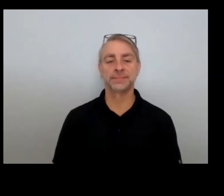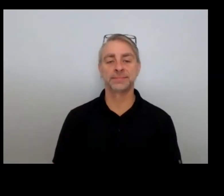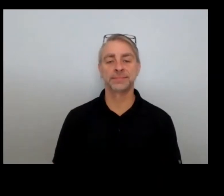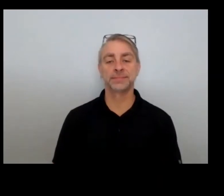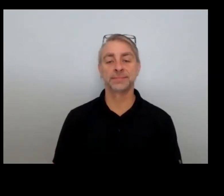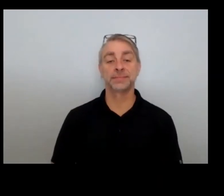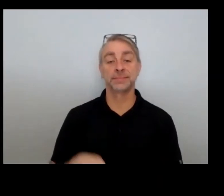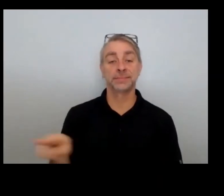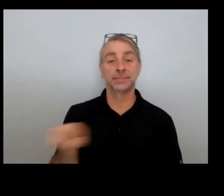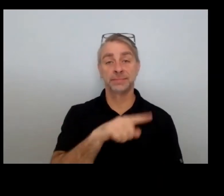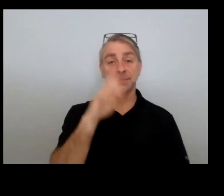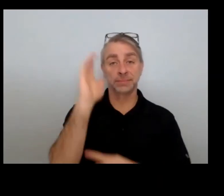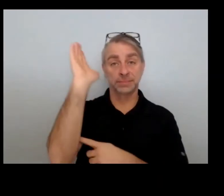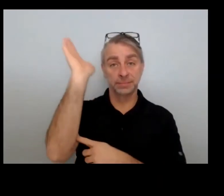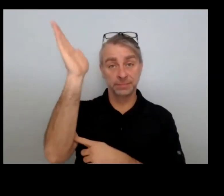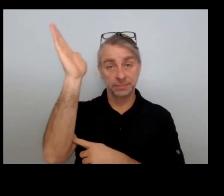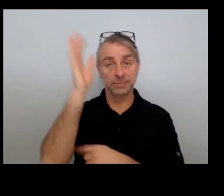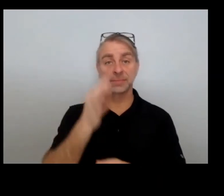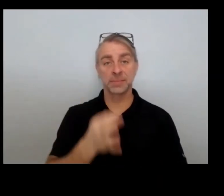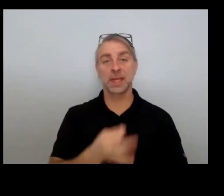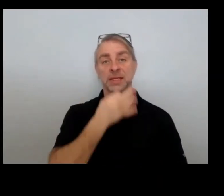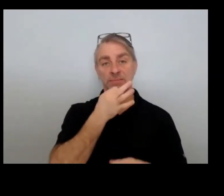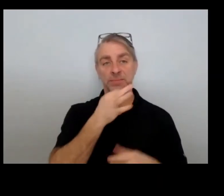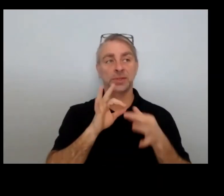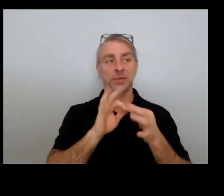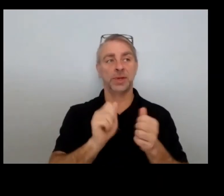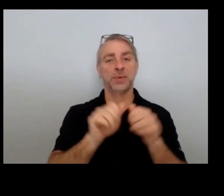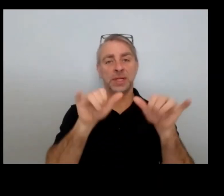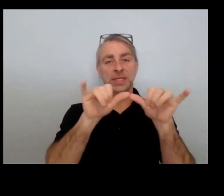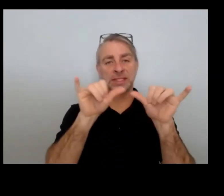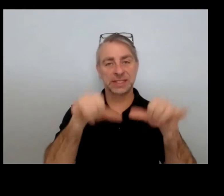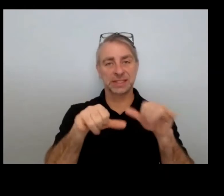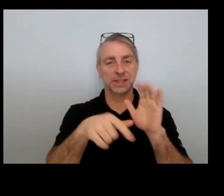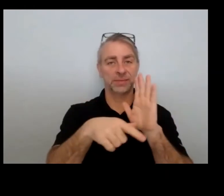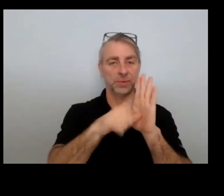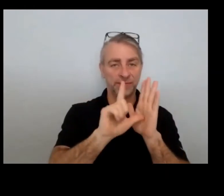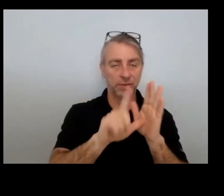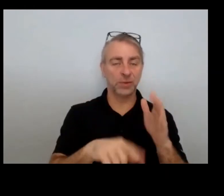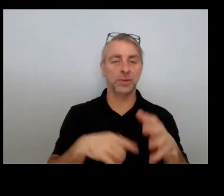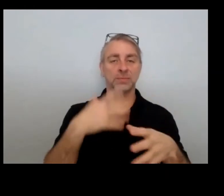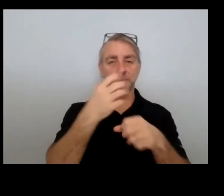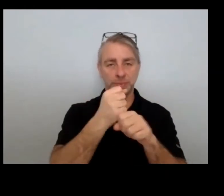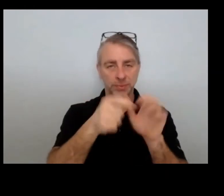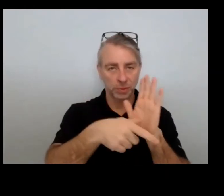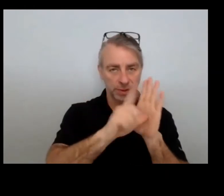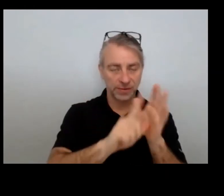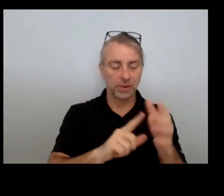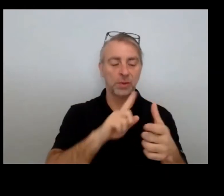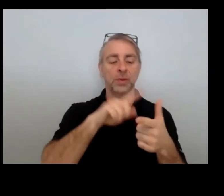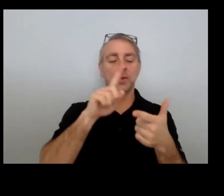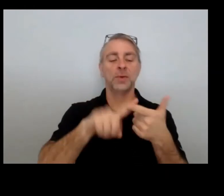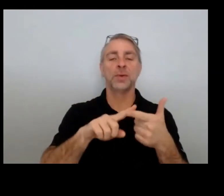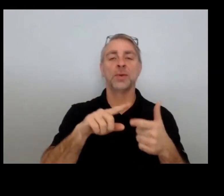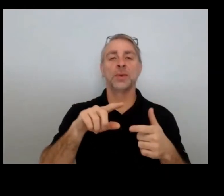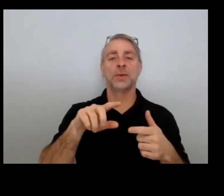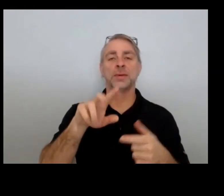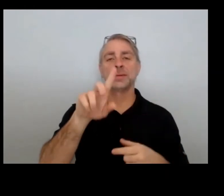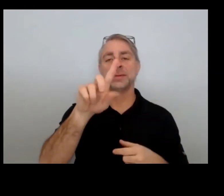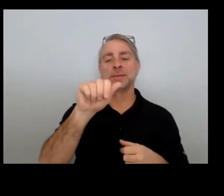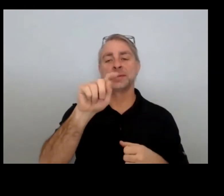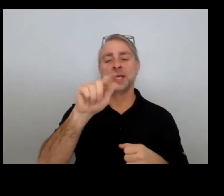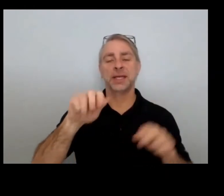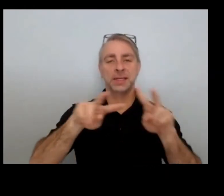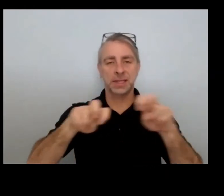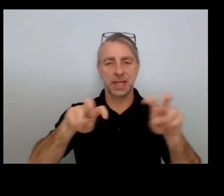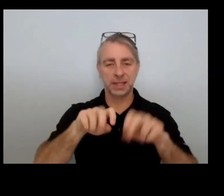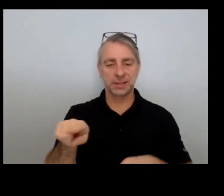experts in systematic review and meta-analysis. They've given similar courses during the AERA annual meeting and in